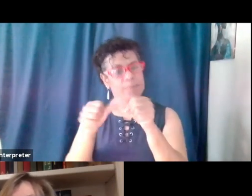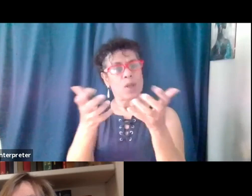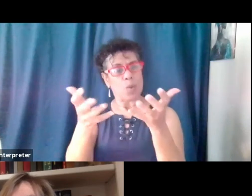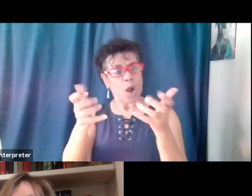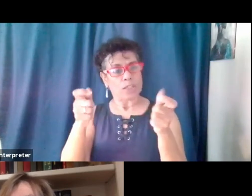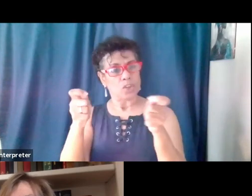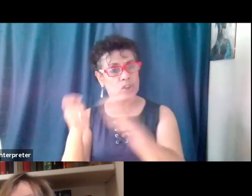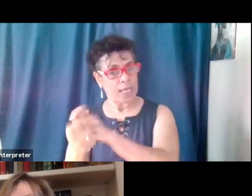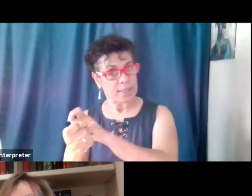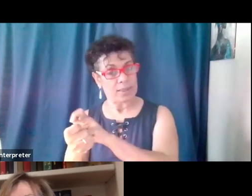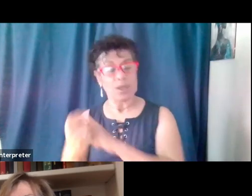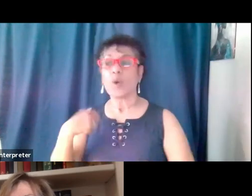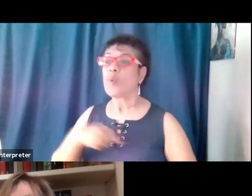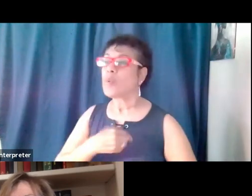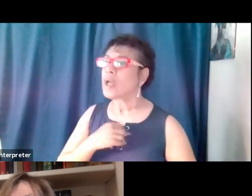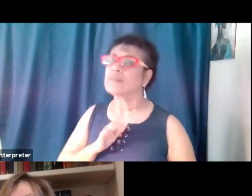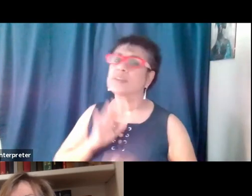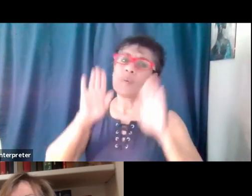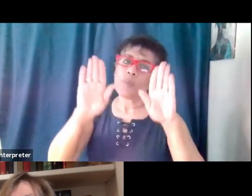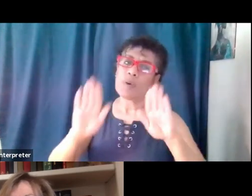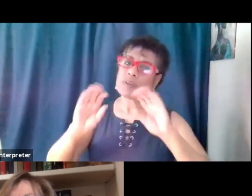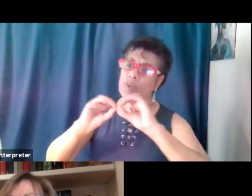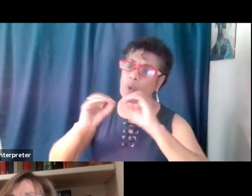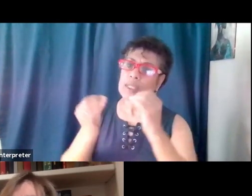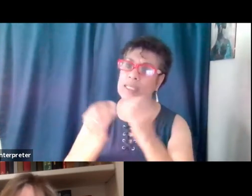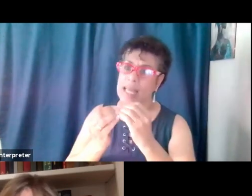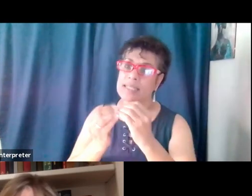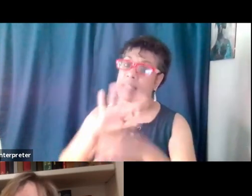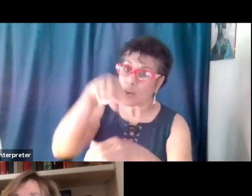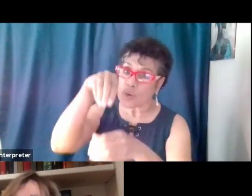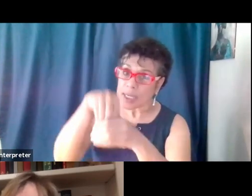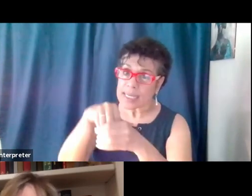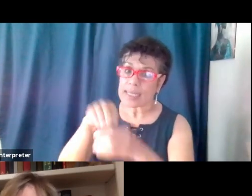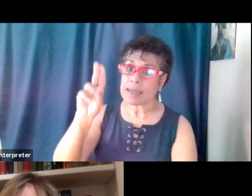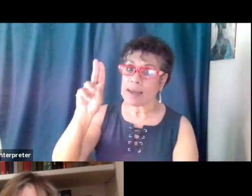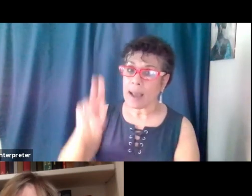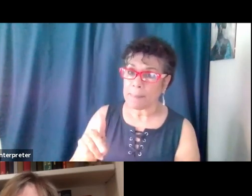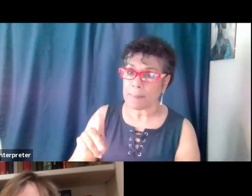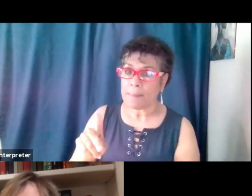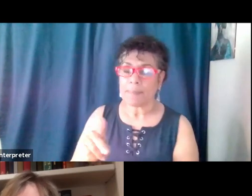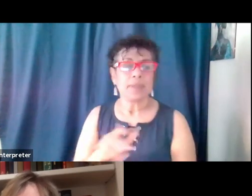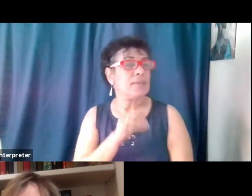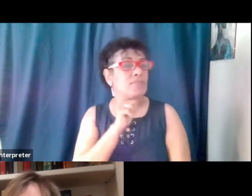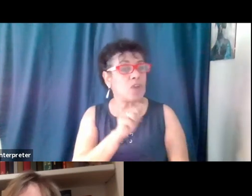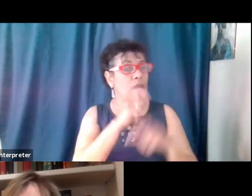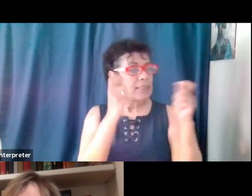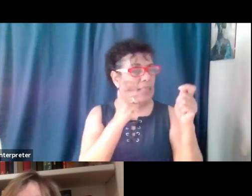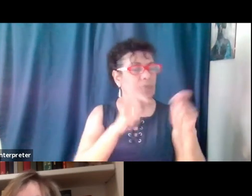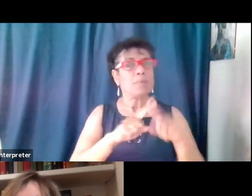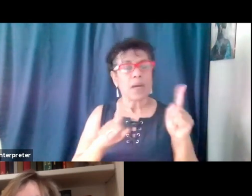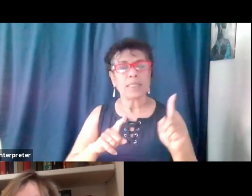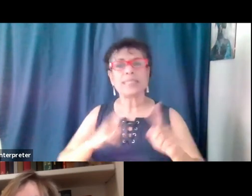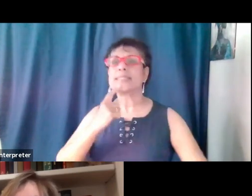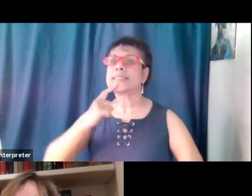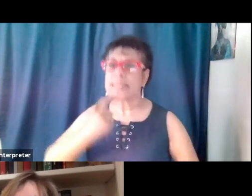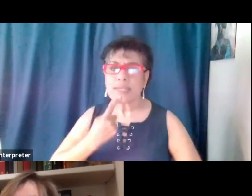we've got some amazing organizations that are part of UP. And it's wonderful. If not a celebration, it's a serious